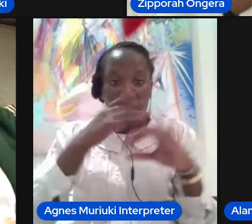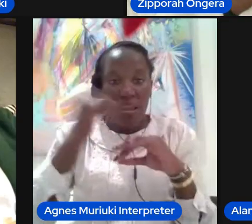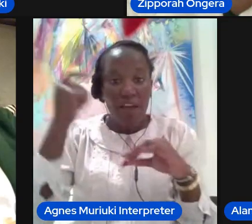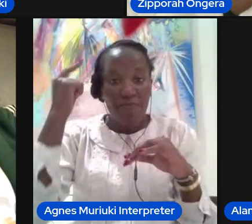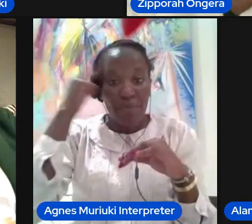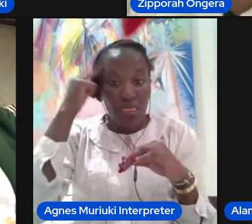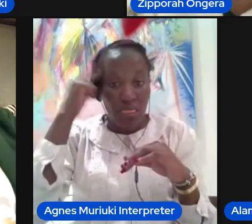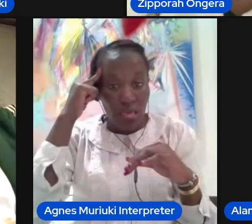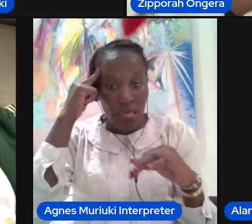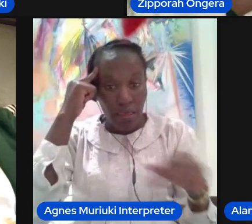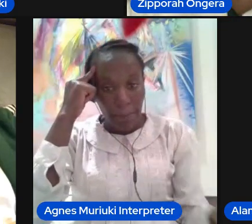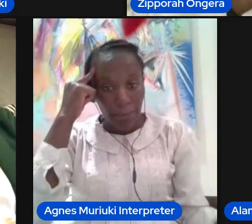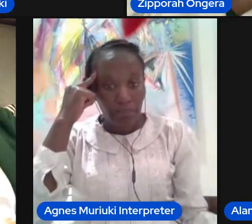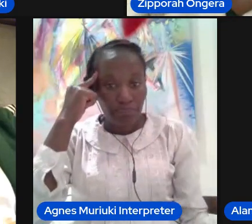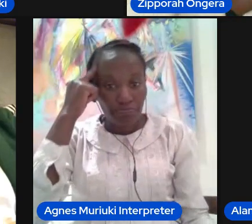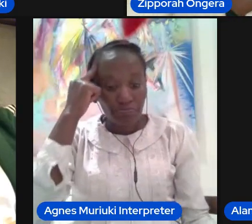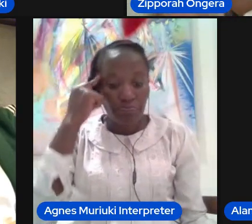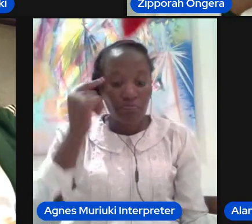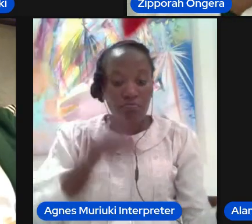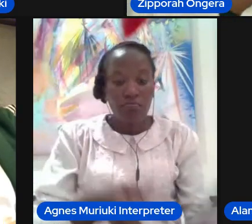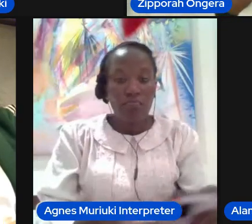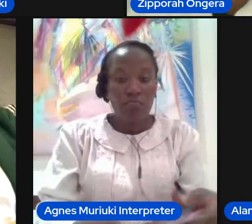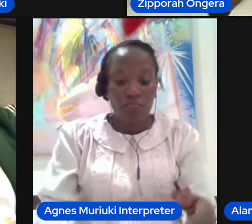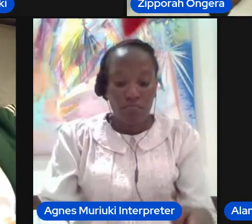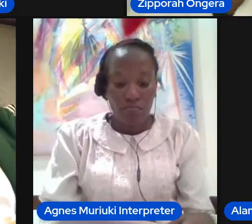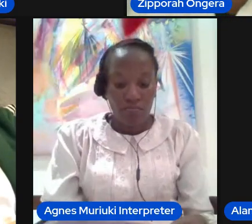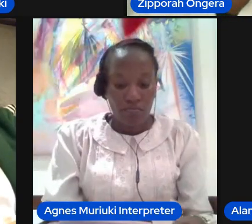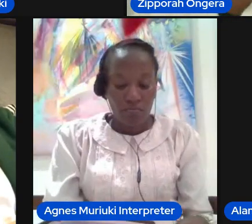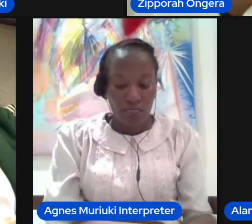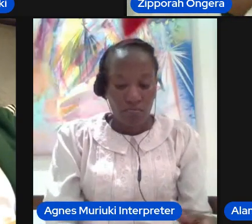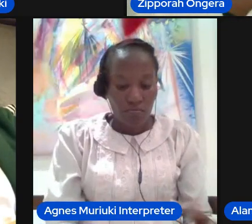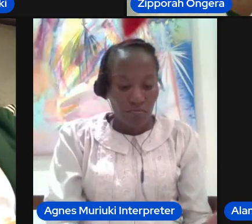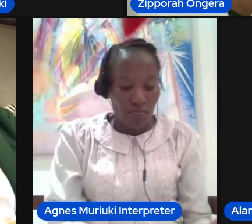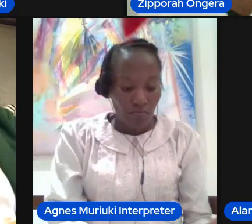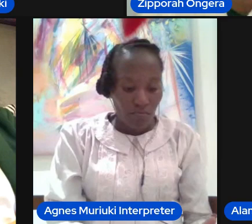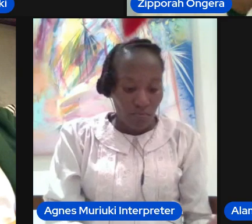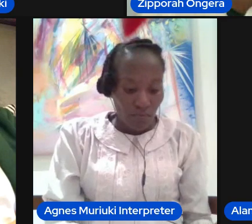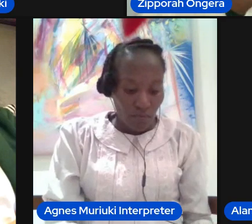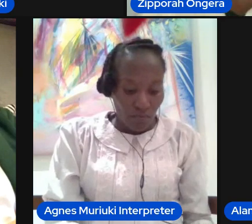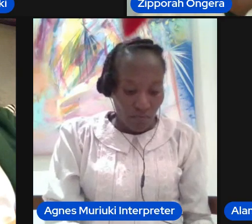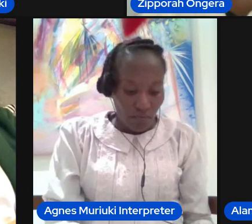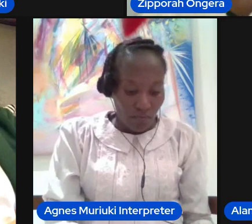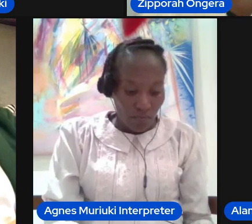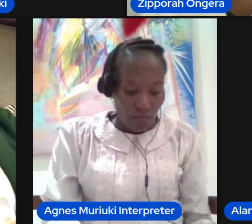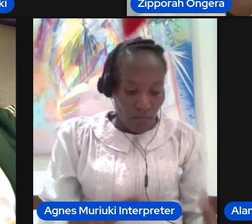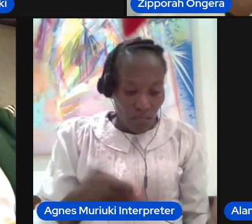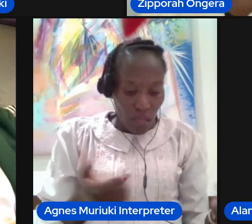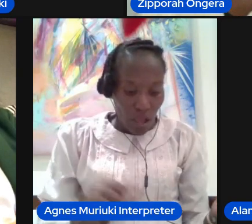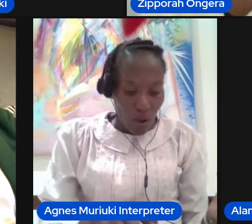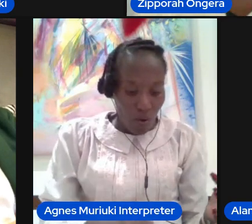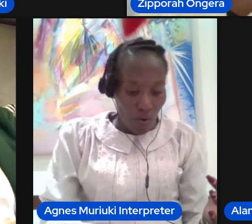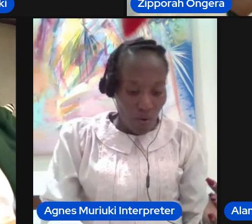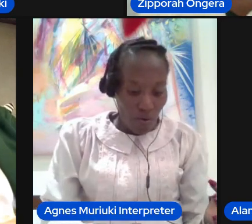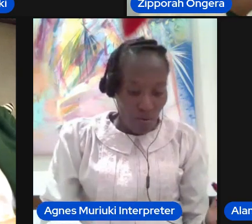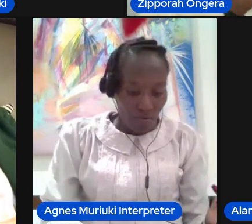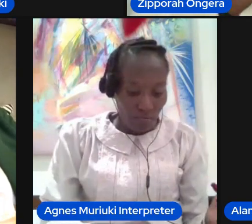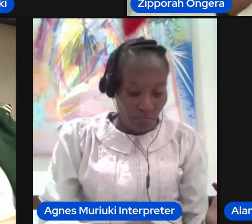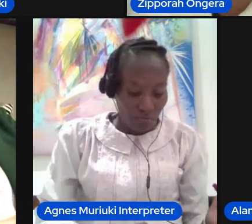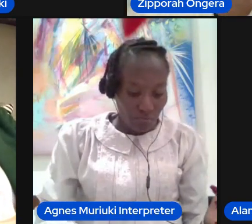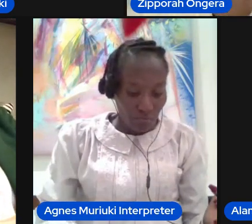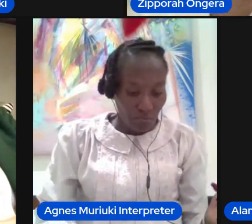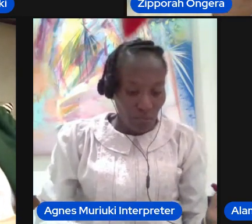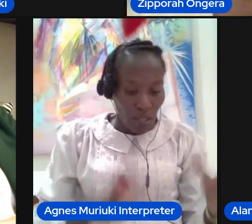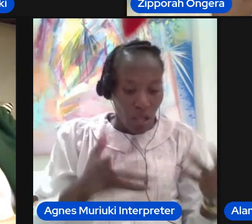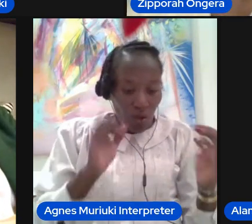thinking, how do we make this interesting? Because we find you meet influencers